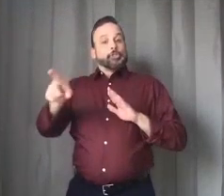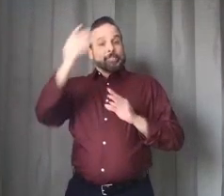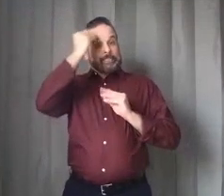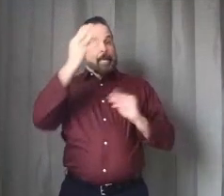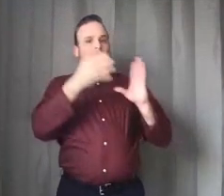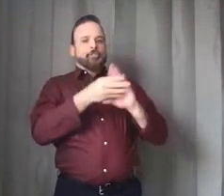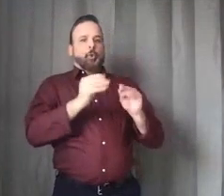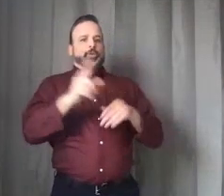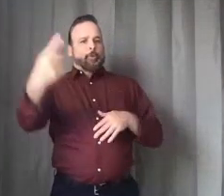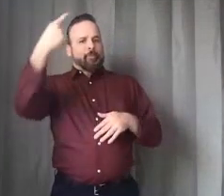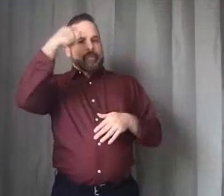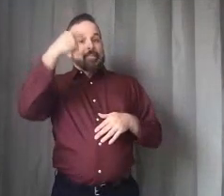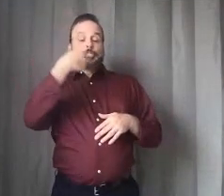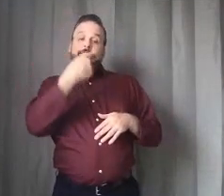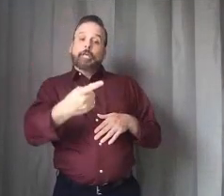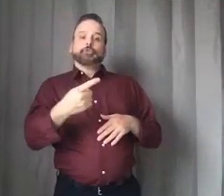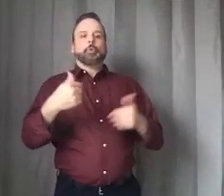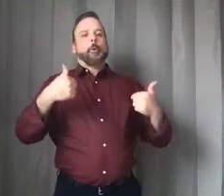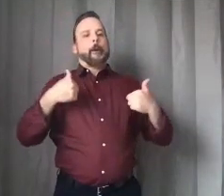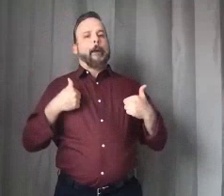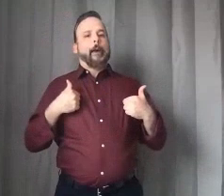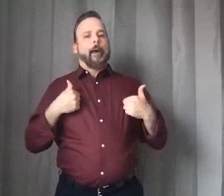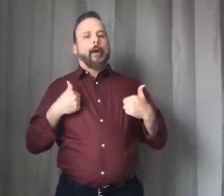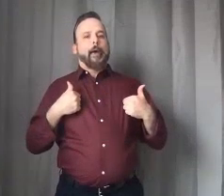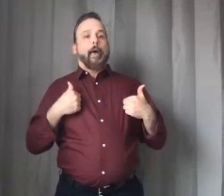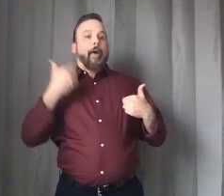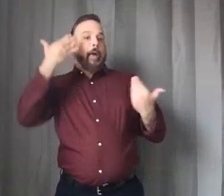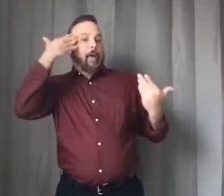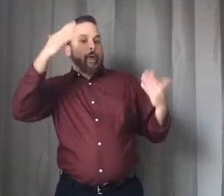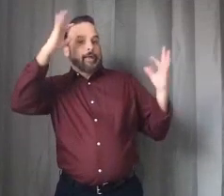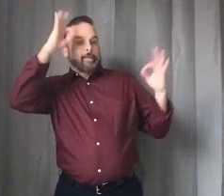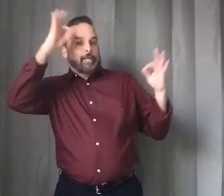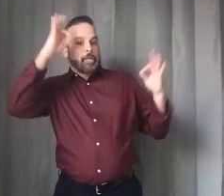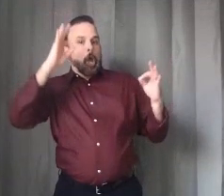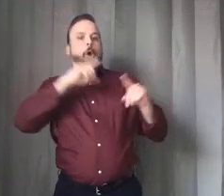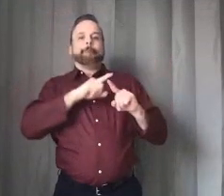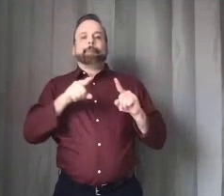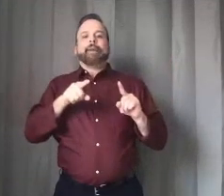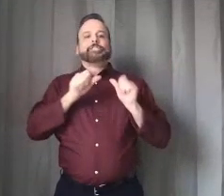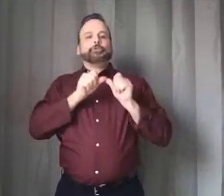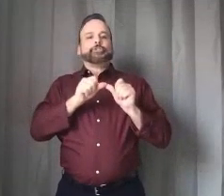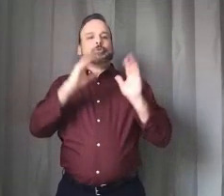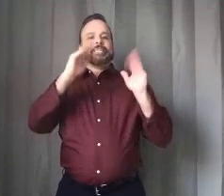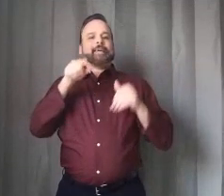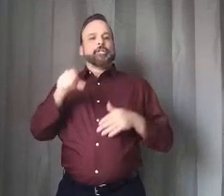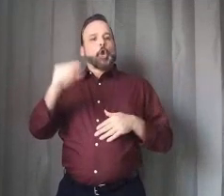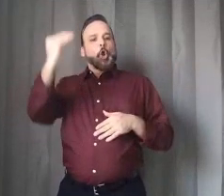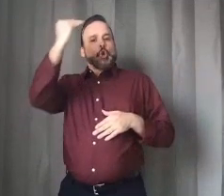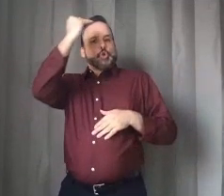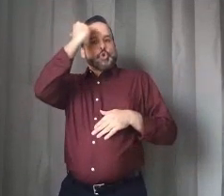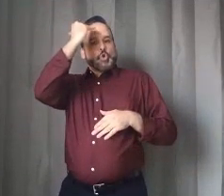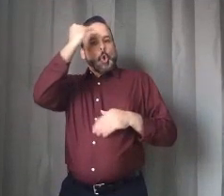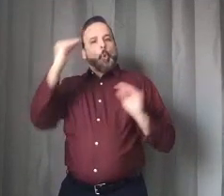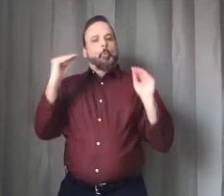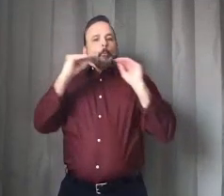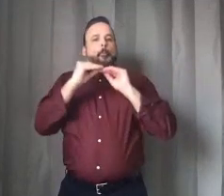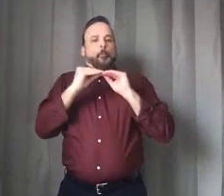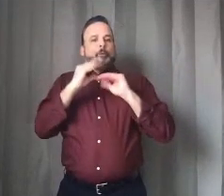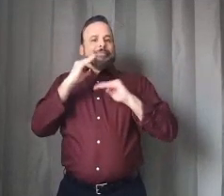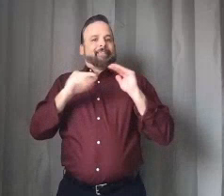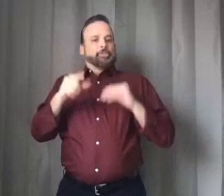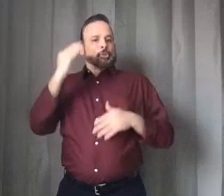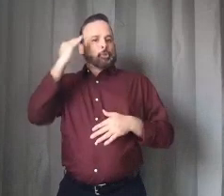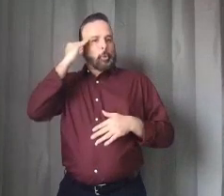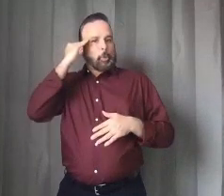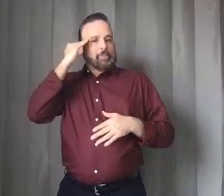she, like she keeps telling you, like, I didn't actually know everything, but you keep expecting her to know more than she does. And I thought